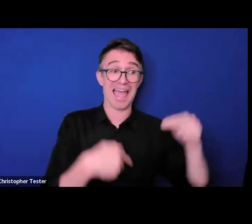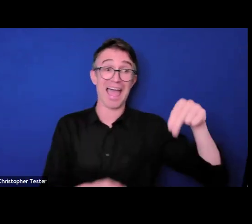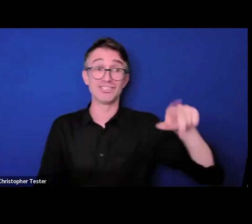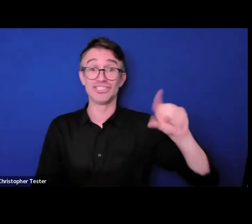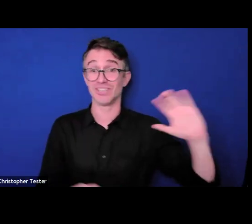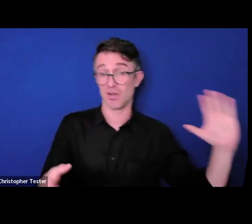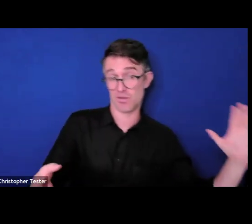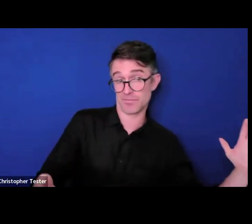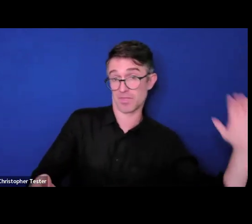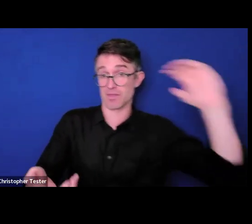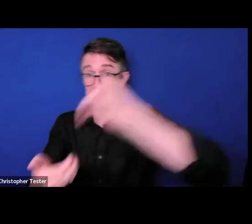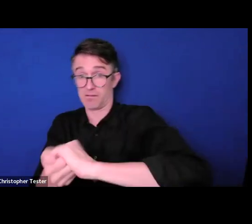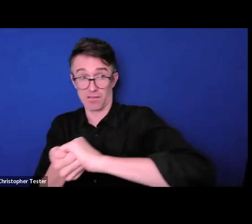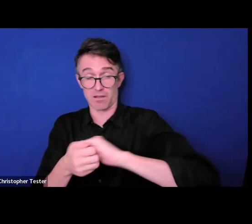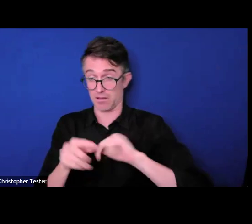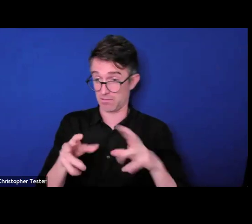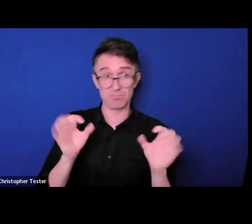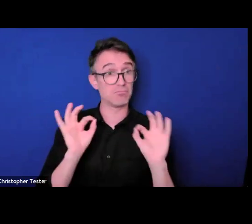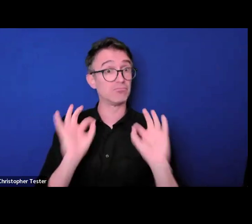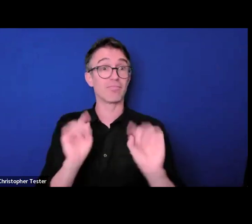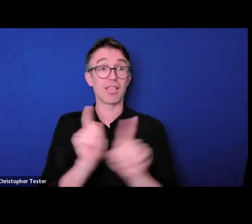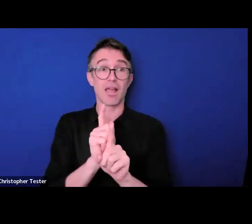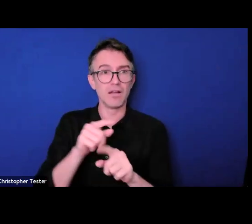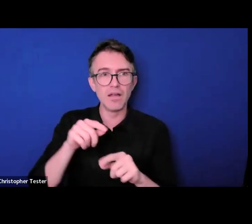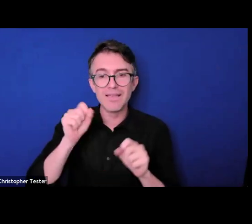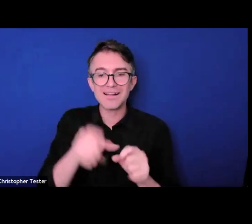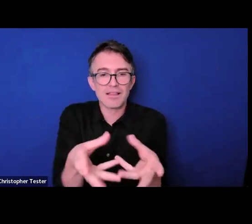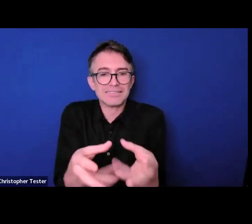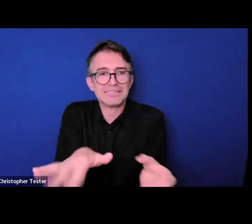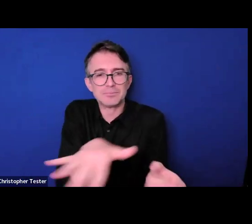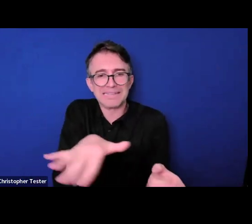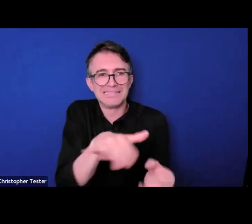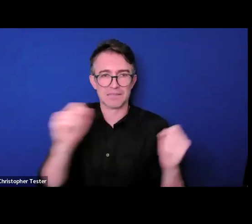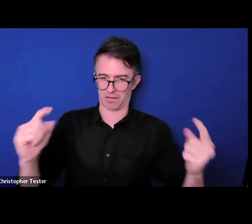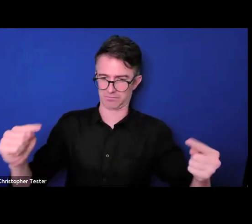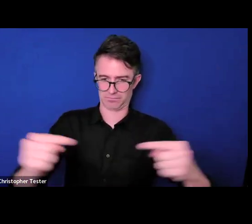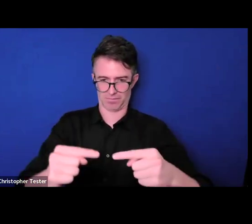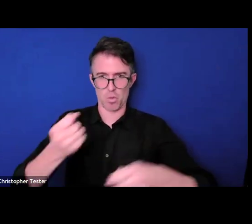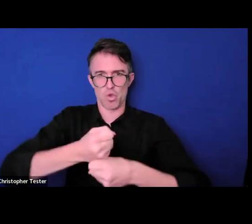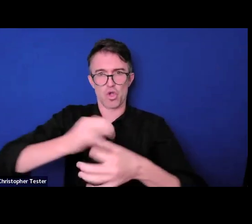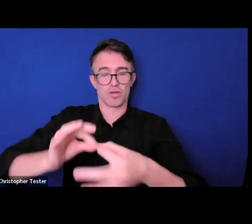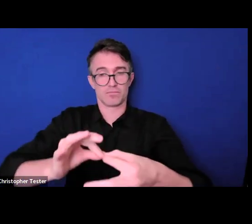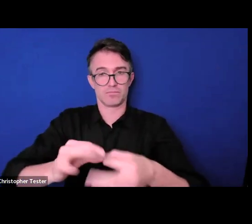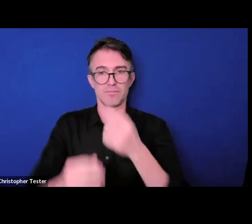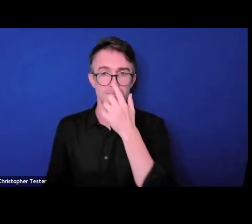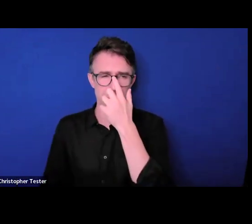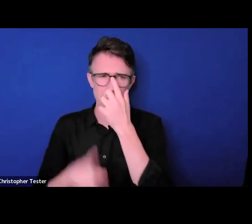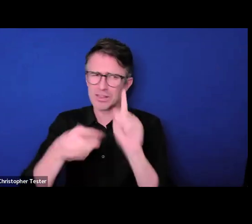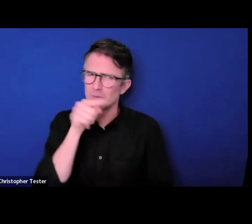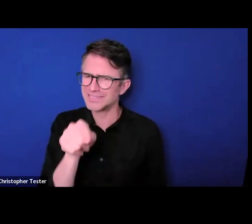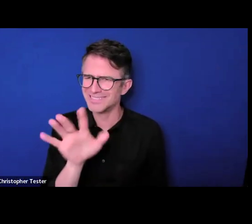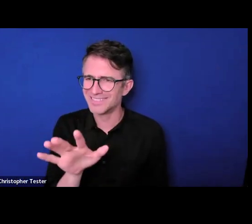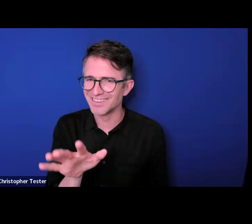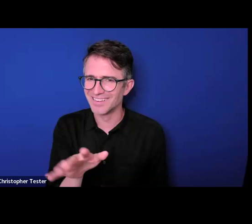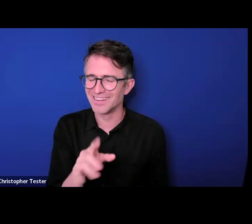gap. This is very important, it's necessary, but I would say it's very critical that these